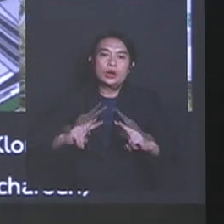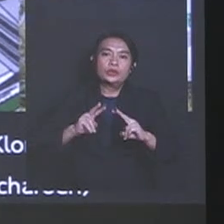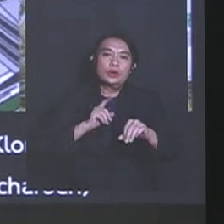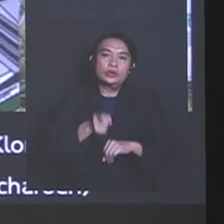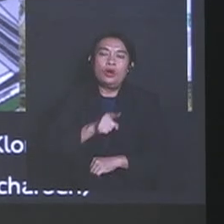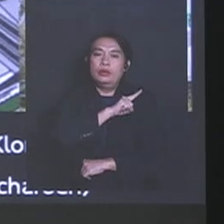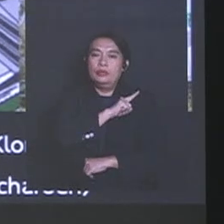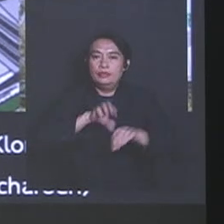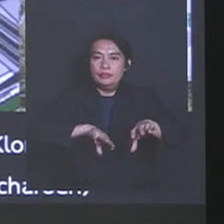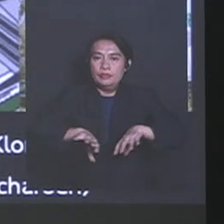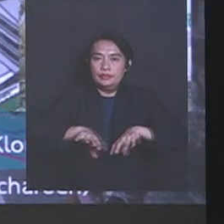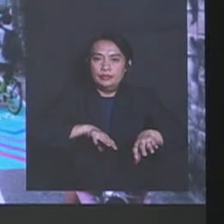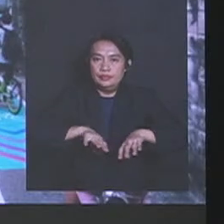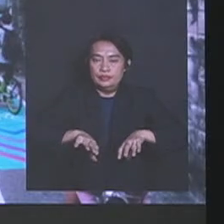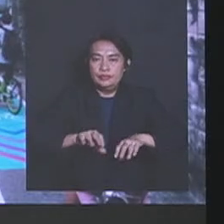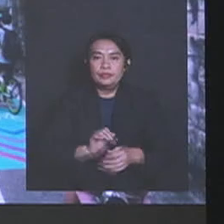big project we need to do as well.